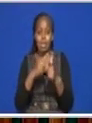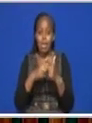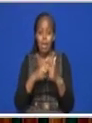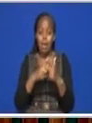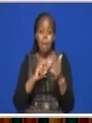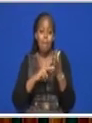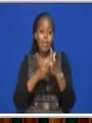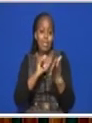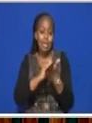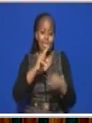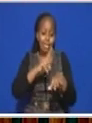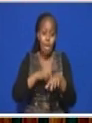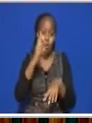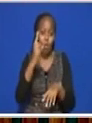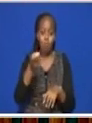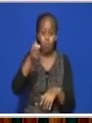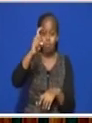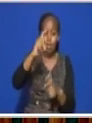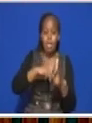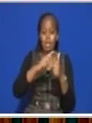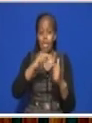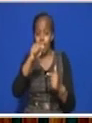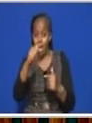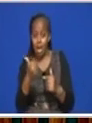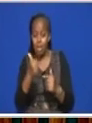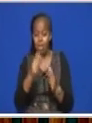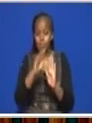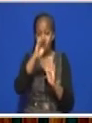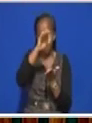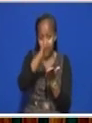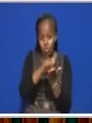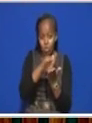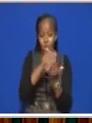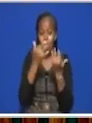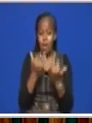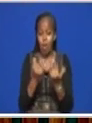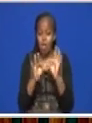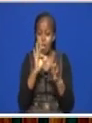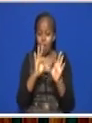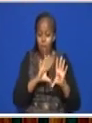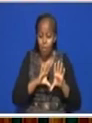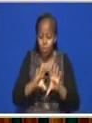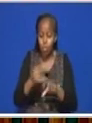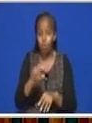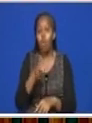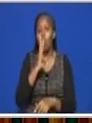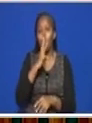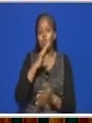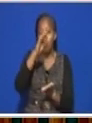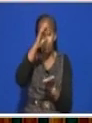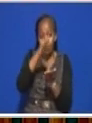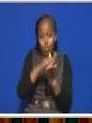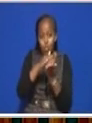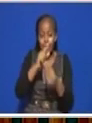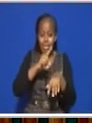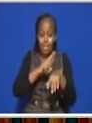increases, the other one reduces. So therefore, if the pressure of water reduces as the bubble